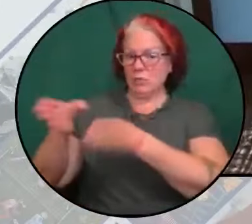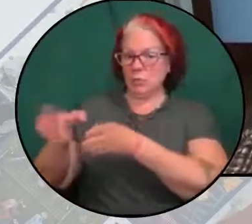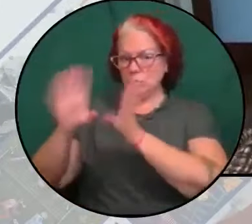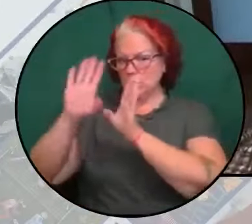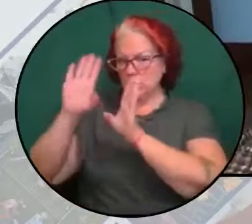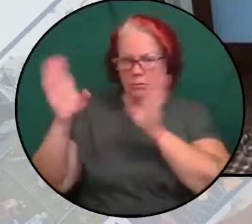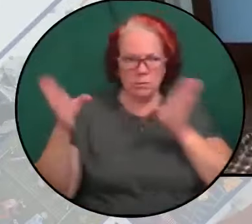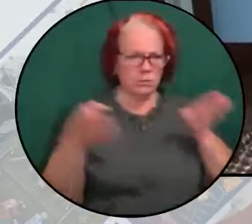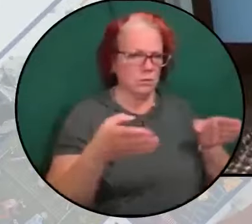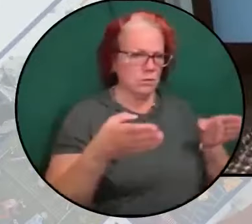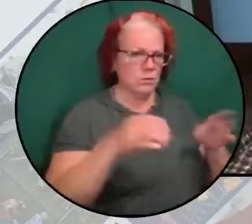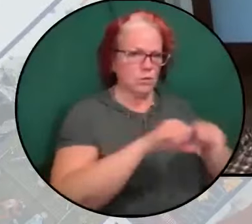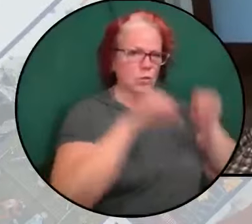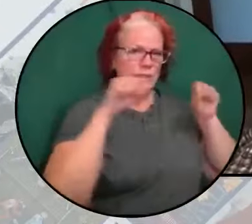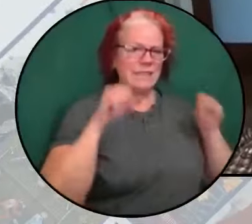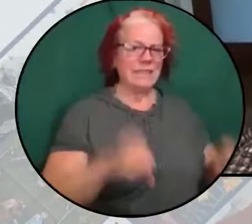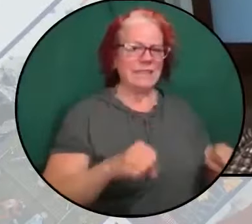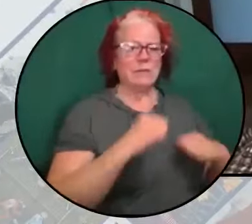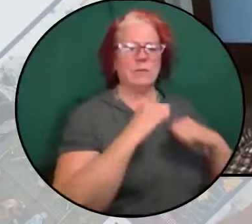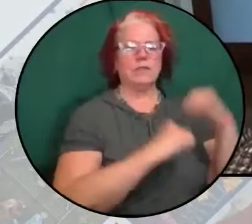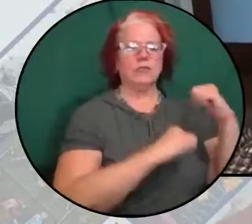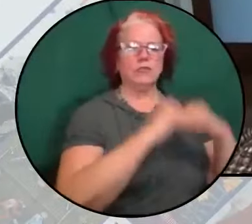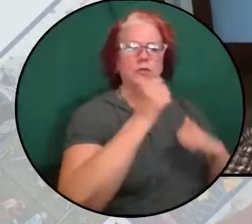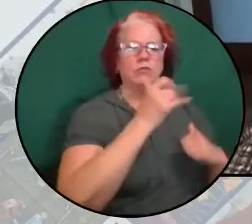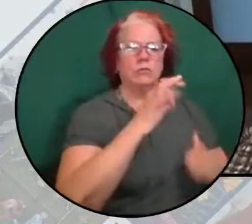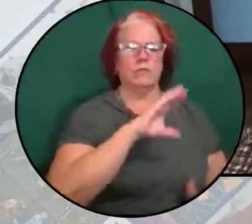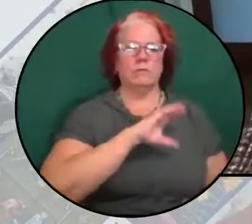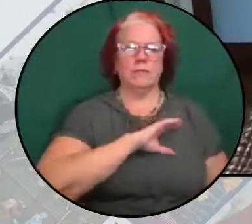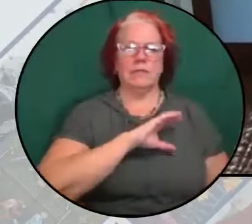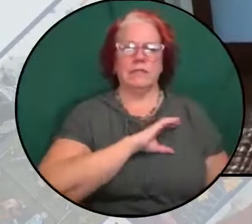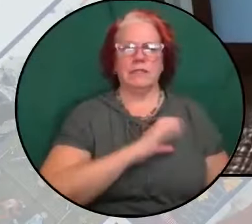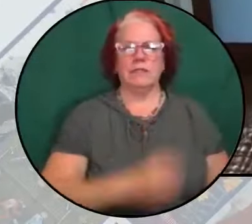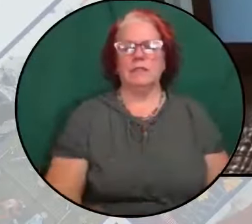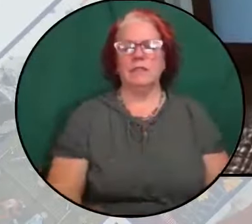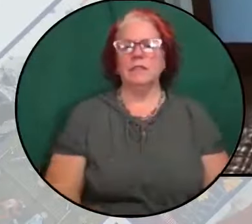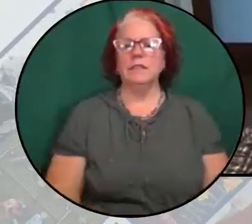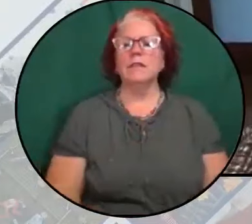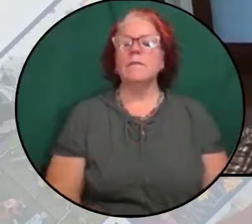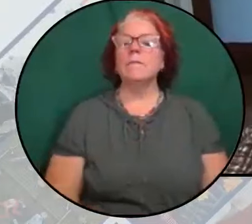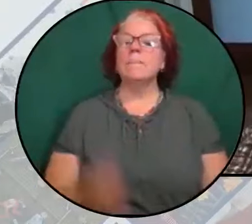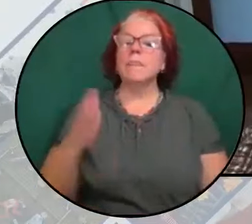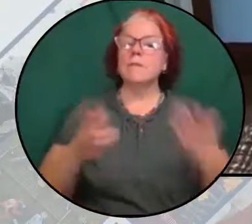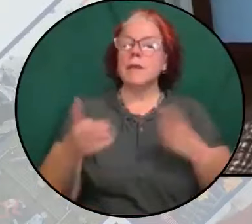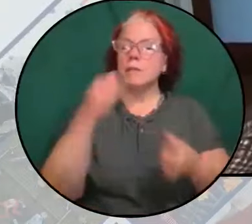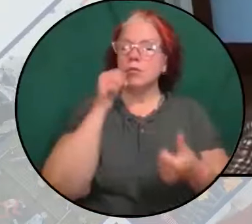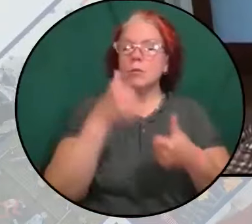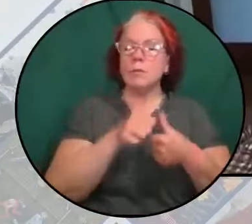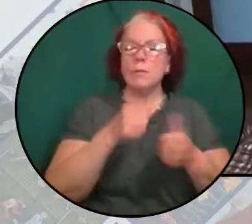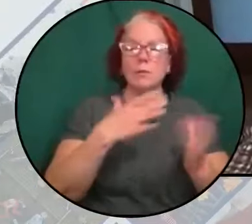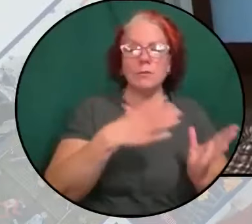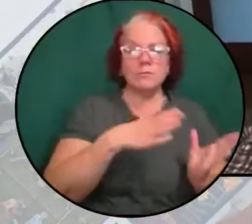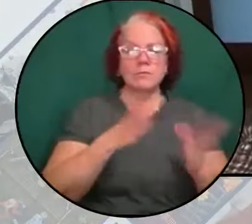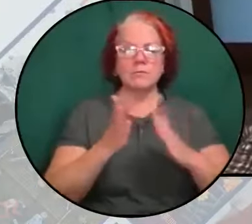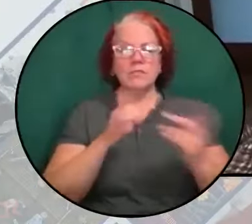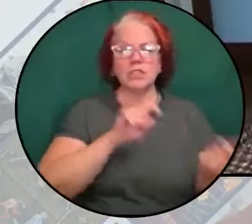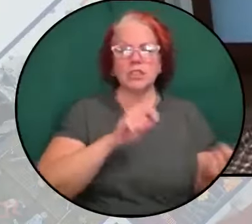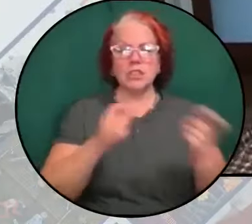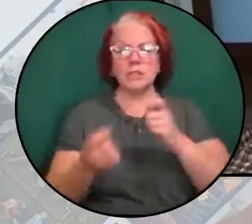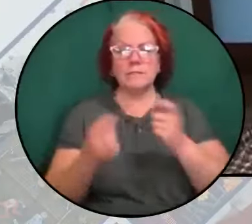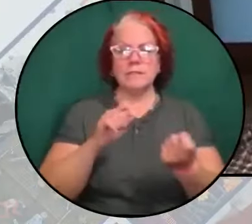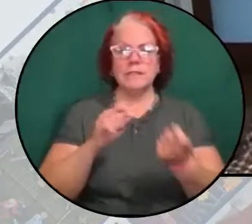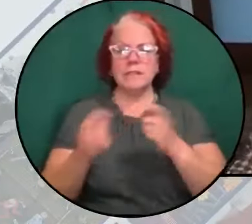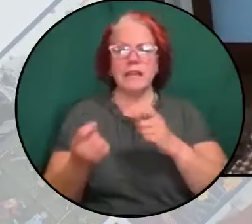systems and structures of policing you know maybe you you remember the shifts that were occasioned in the